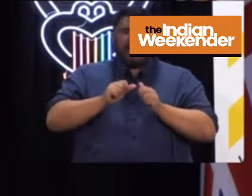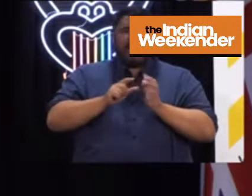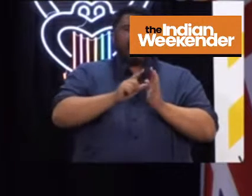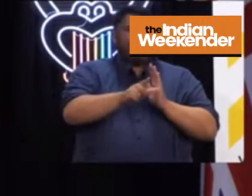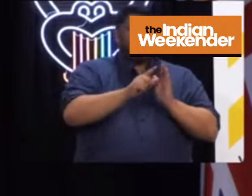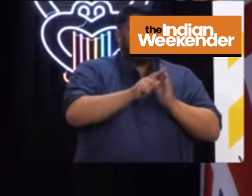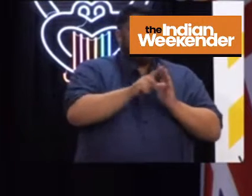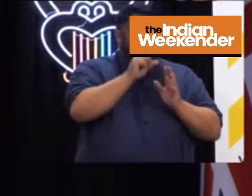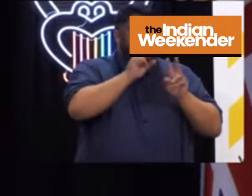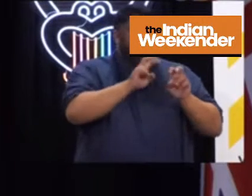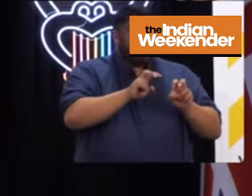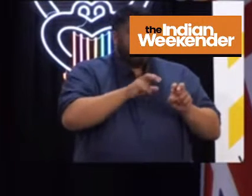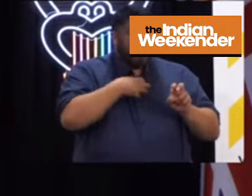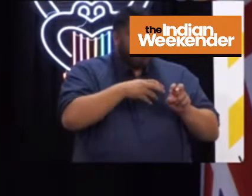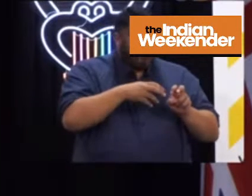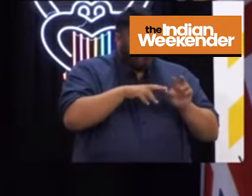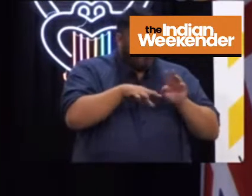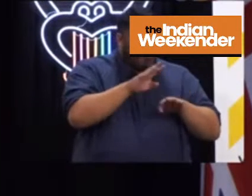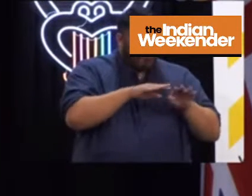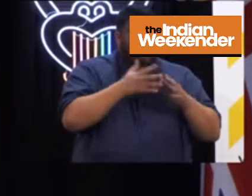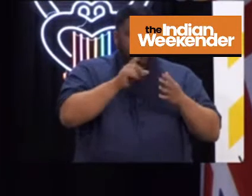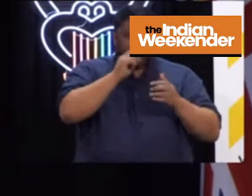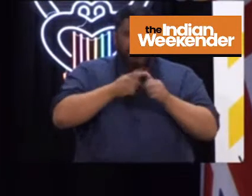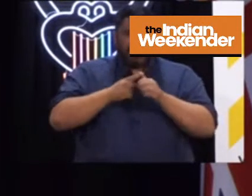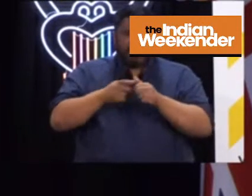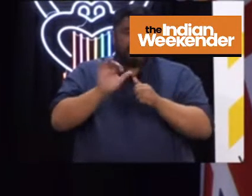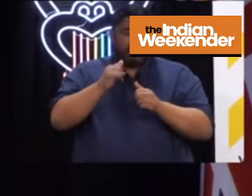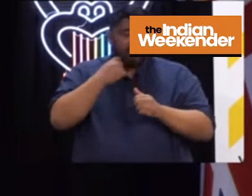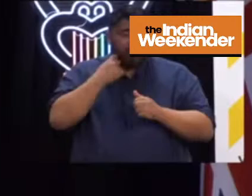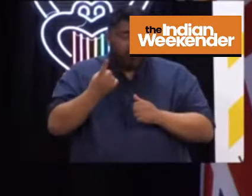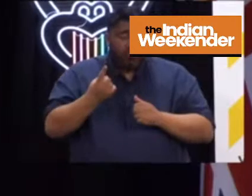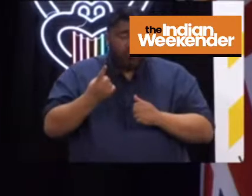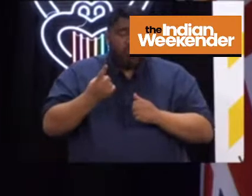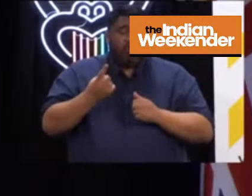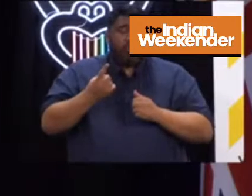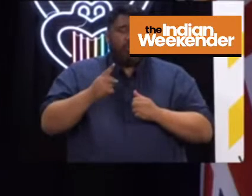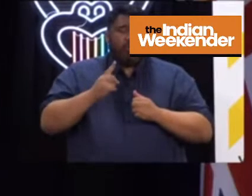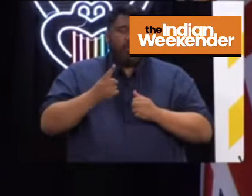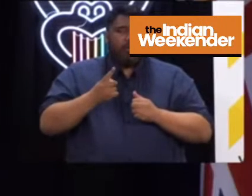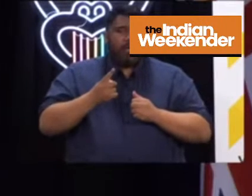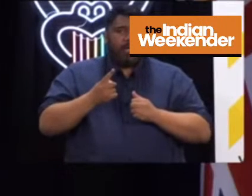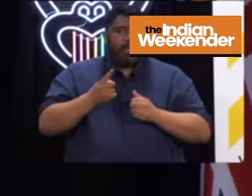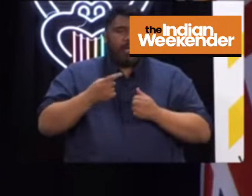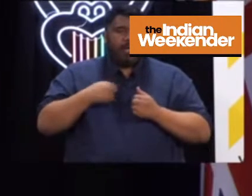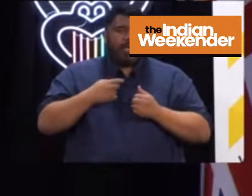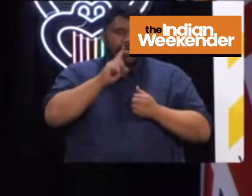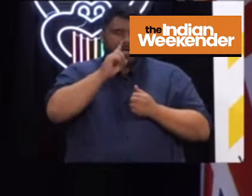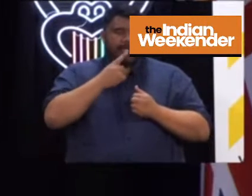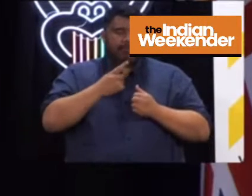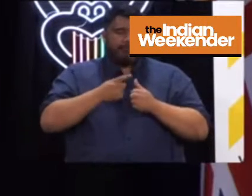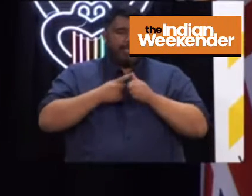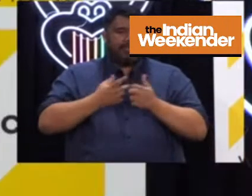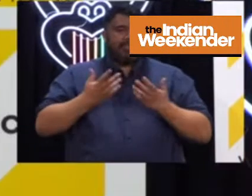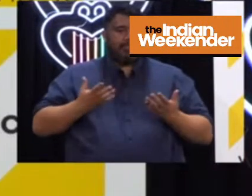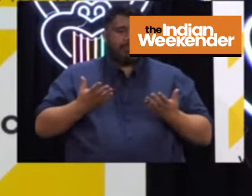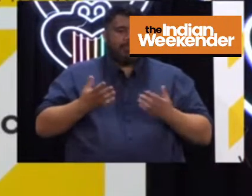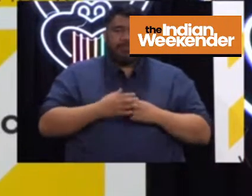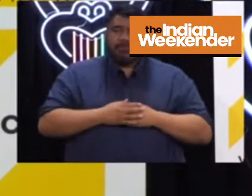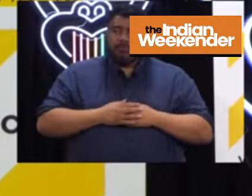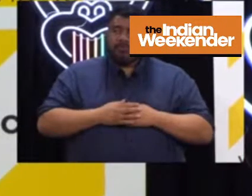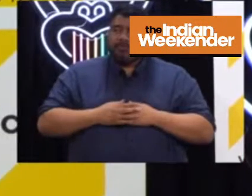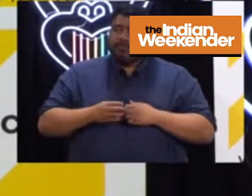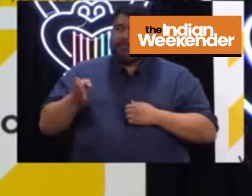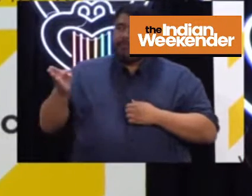bit of an emphasis for my comments tomorrow, and come well prepared to talk to that specifically. Yeah. So